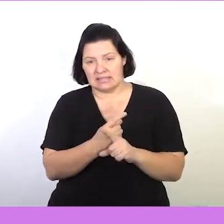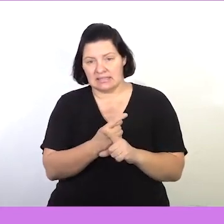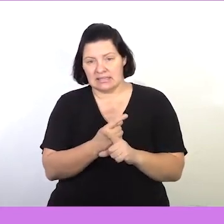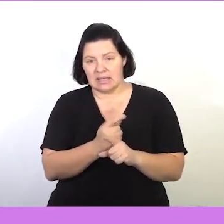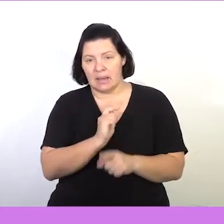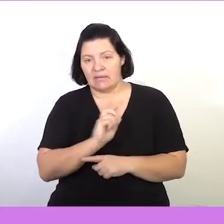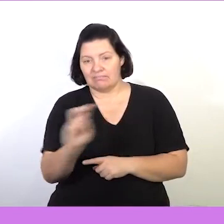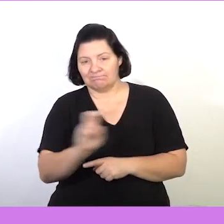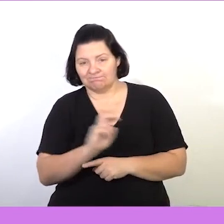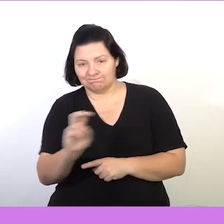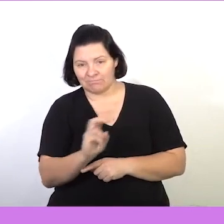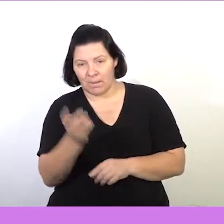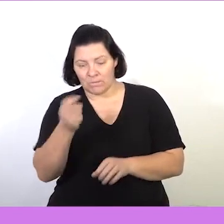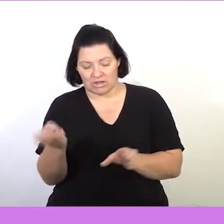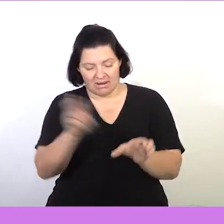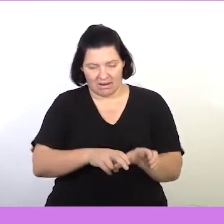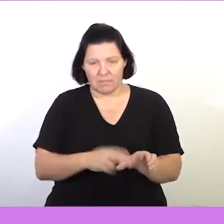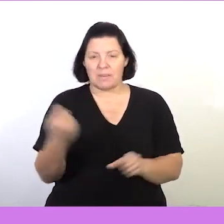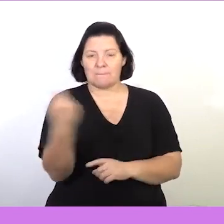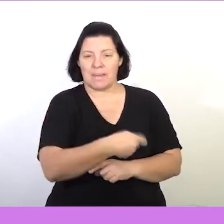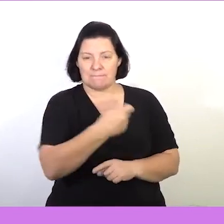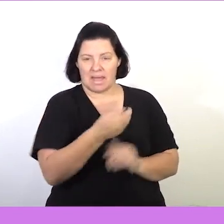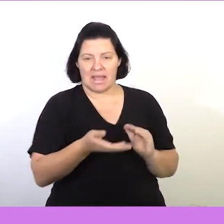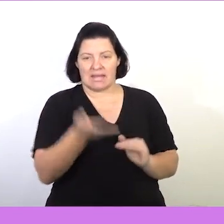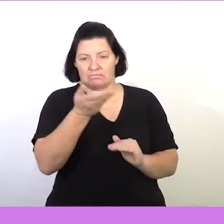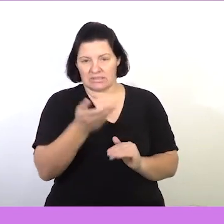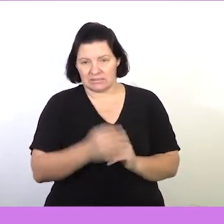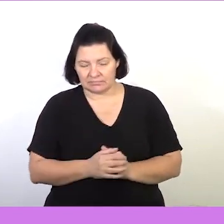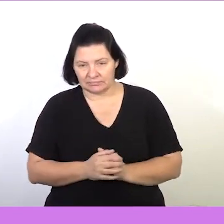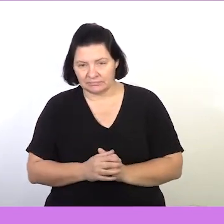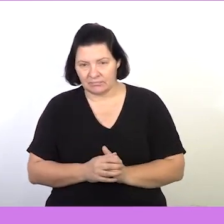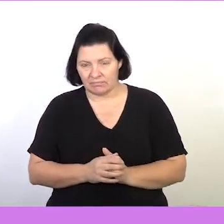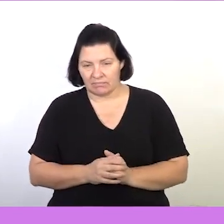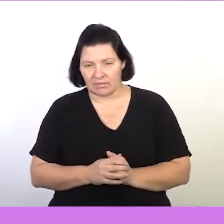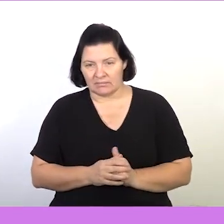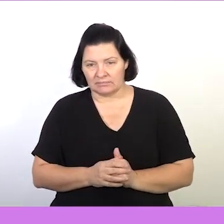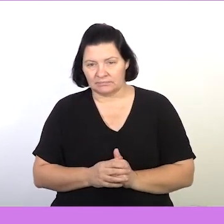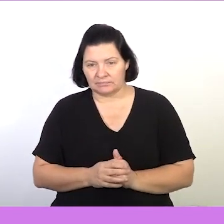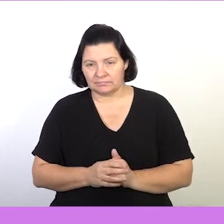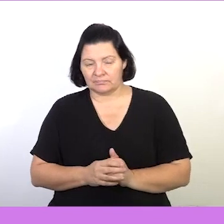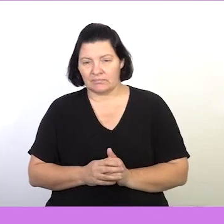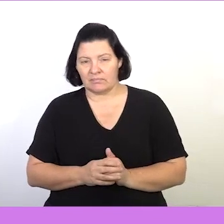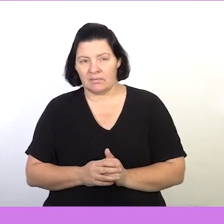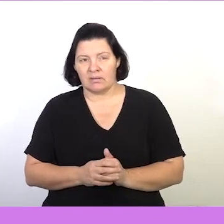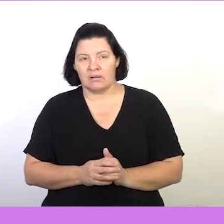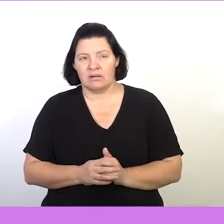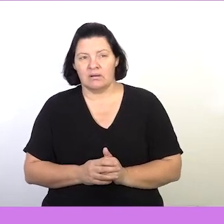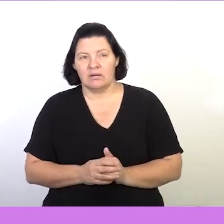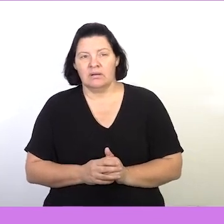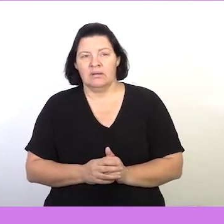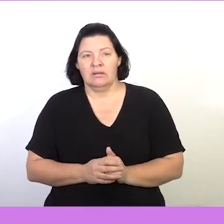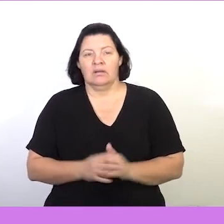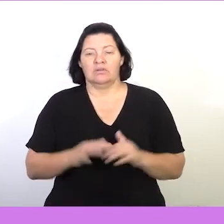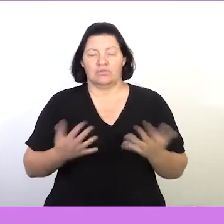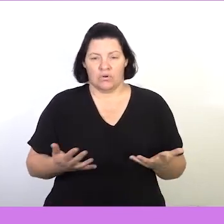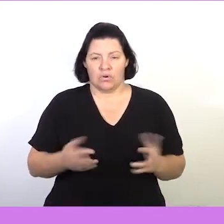taxi fares. So what do we refer to, or what do we mean by fares? Simply, he must charge more for delivering